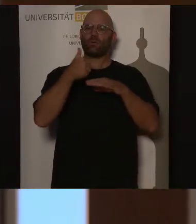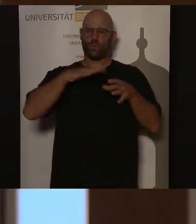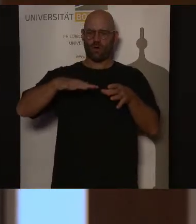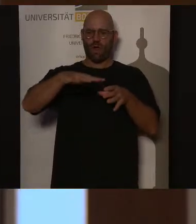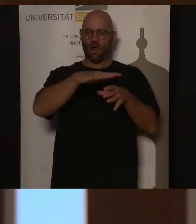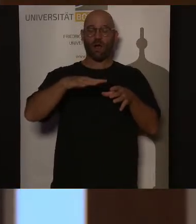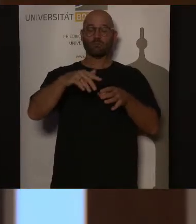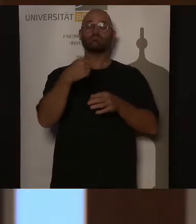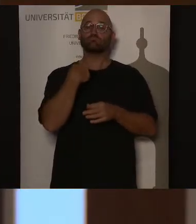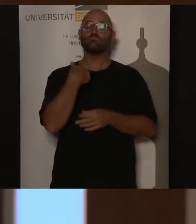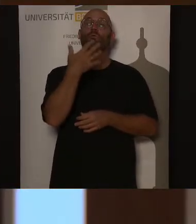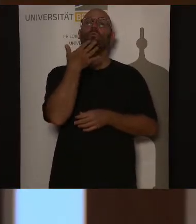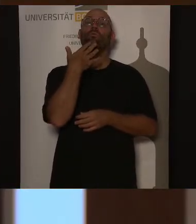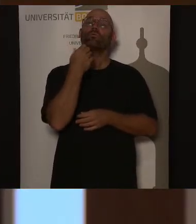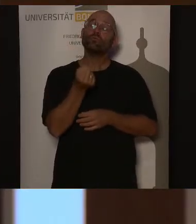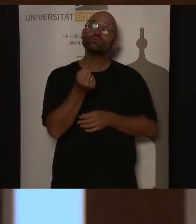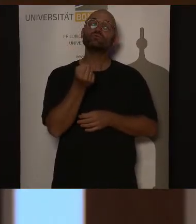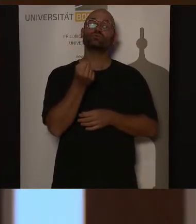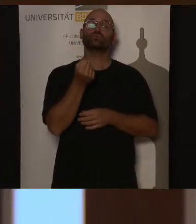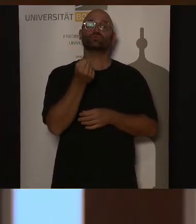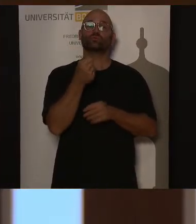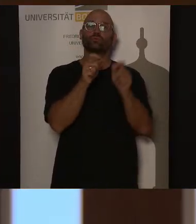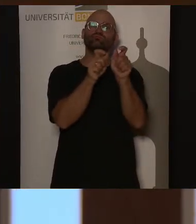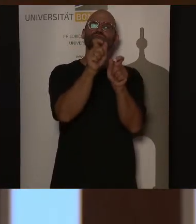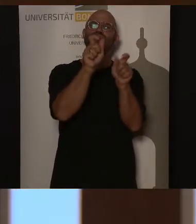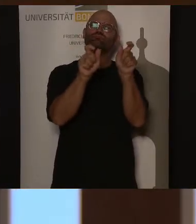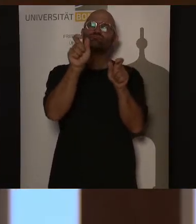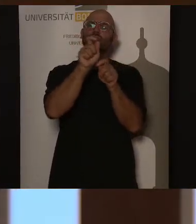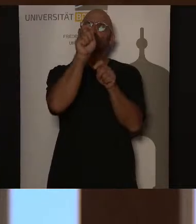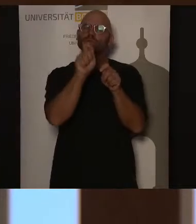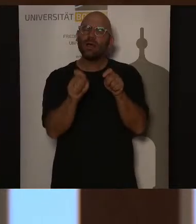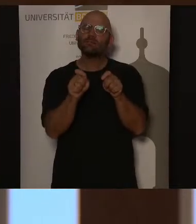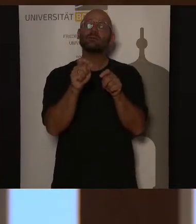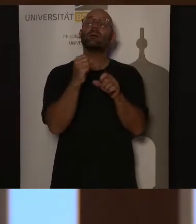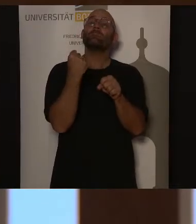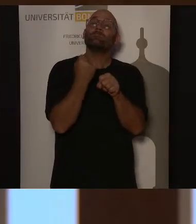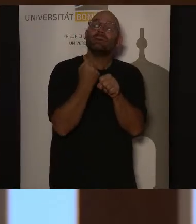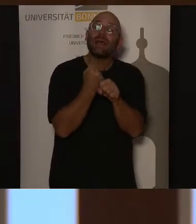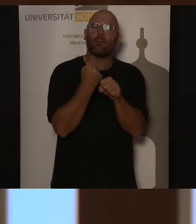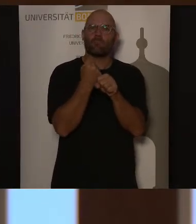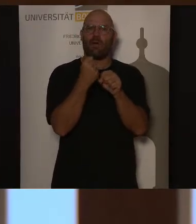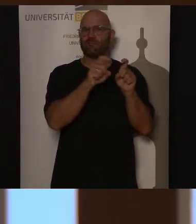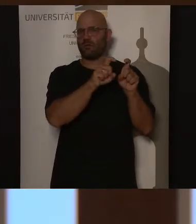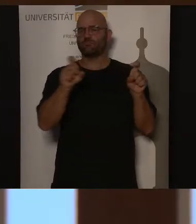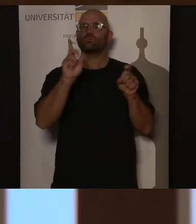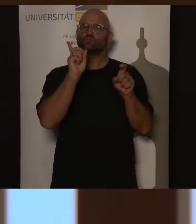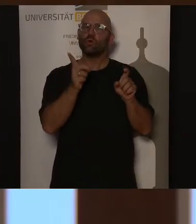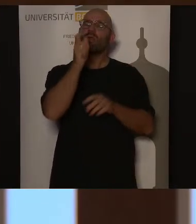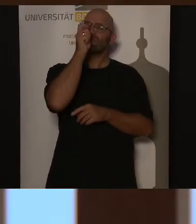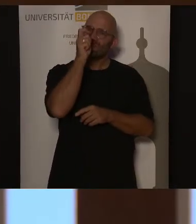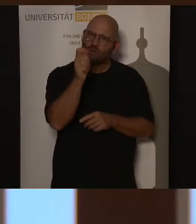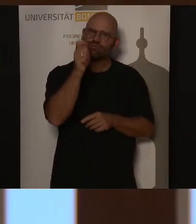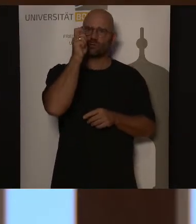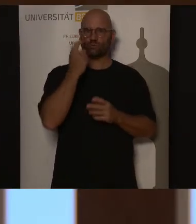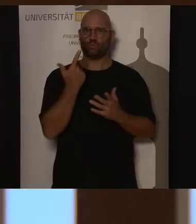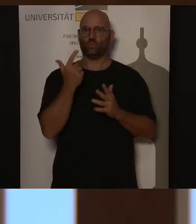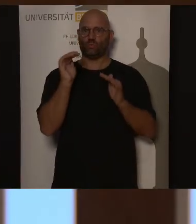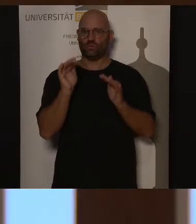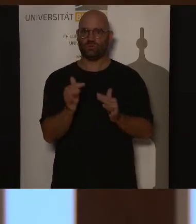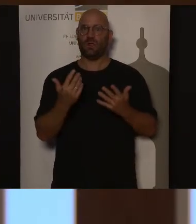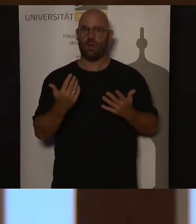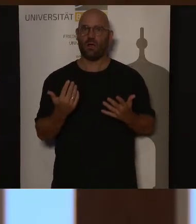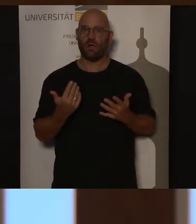or what we would like to implement, is that all of our students and staff feel